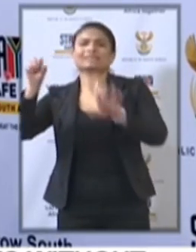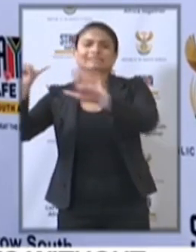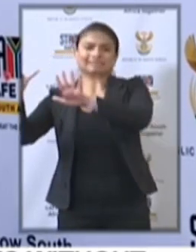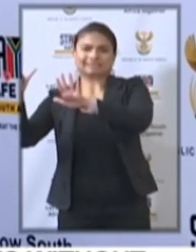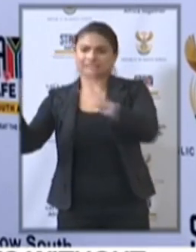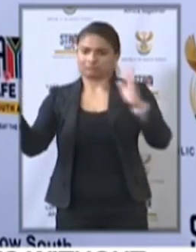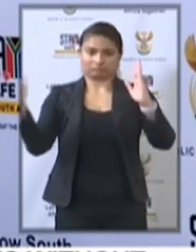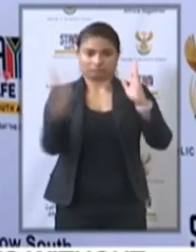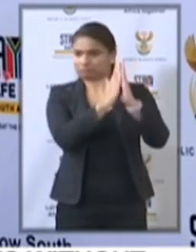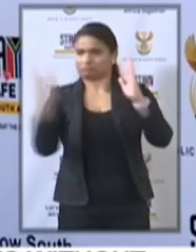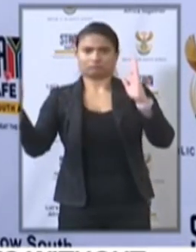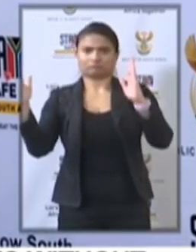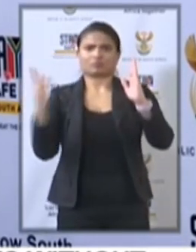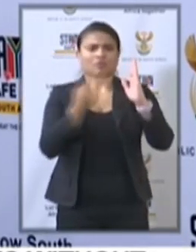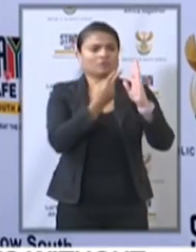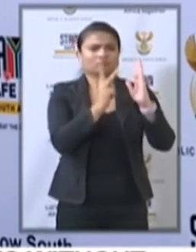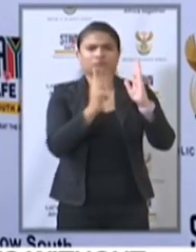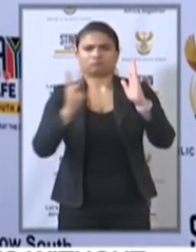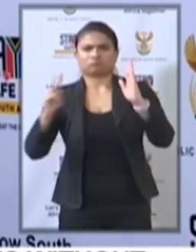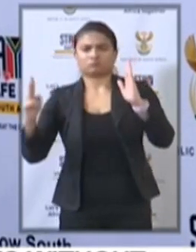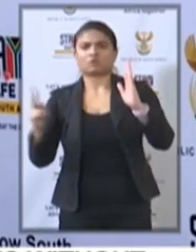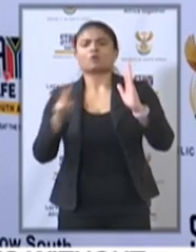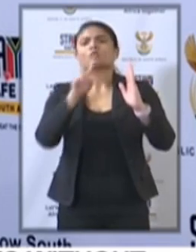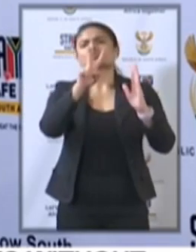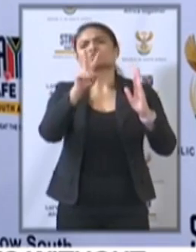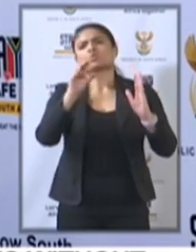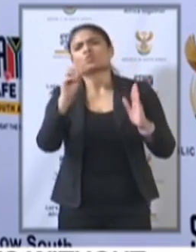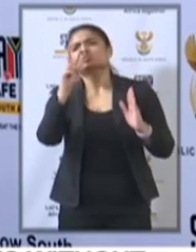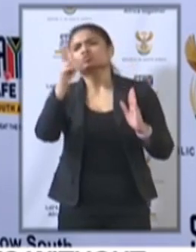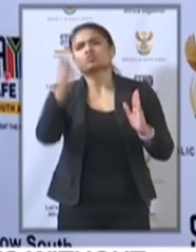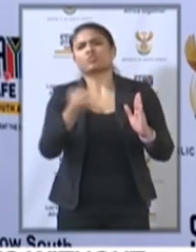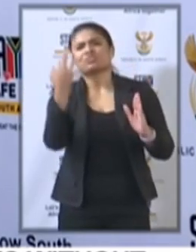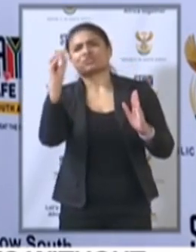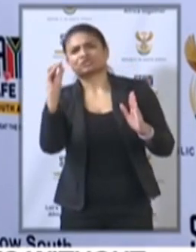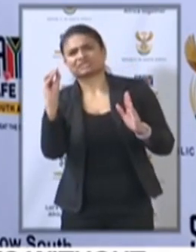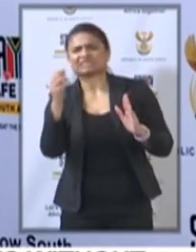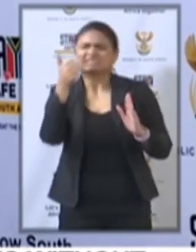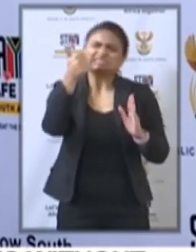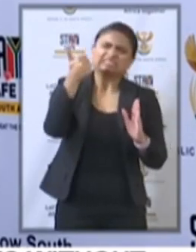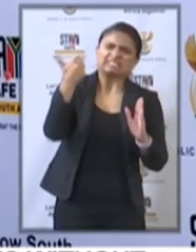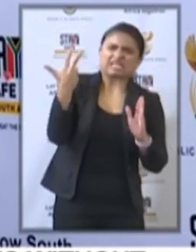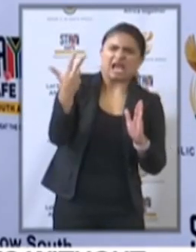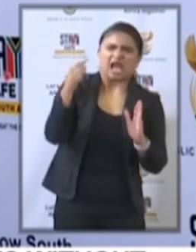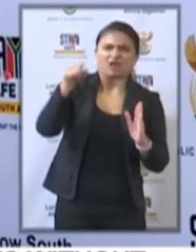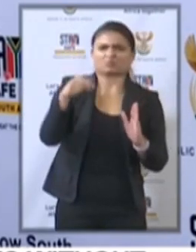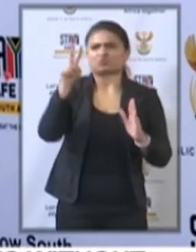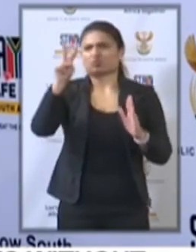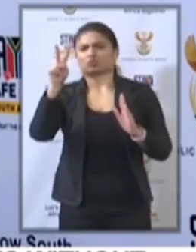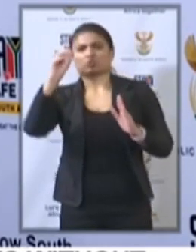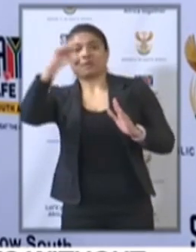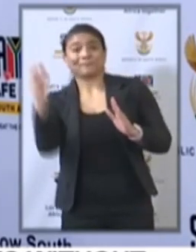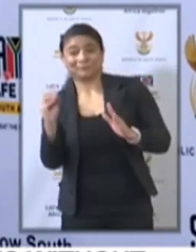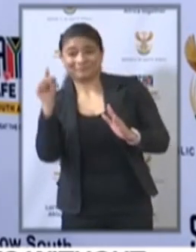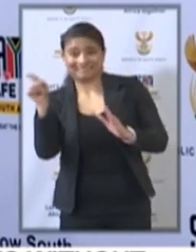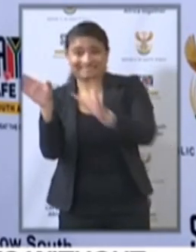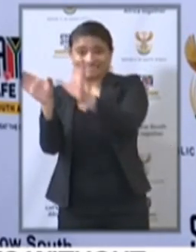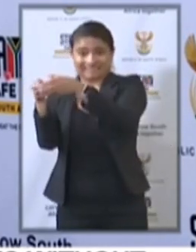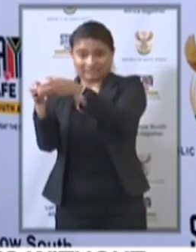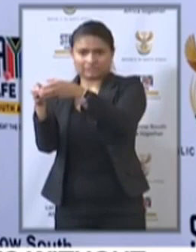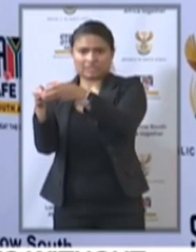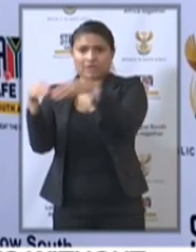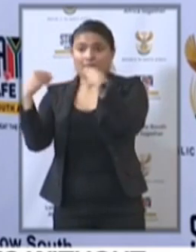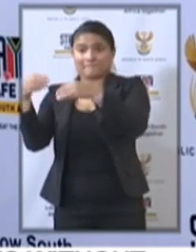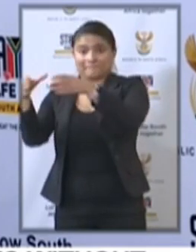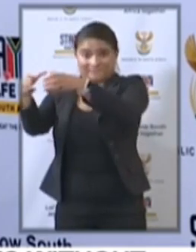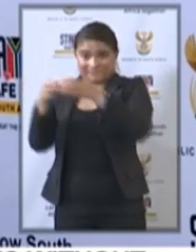than 2/3, 69.9%, of South African businesses are